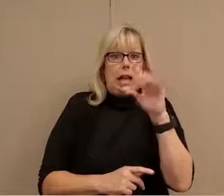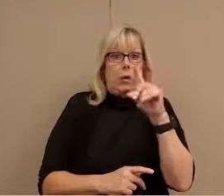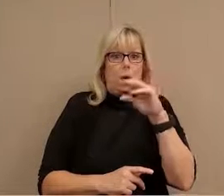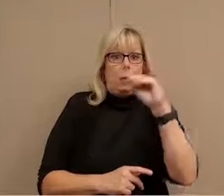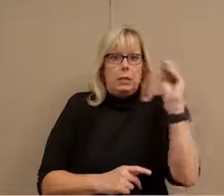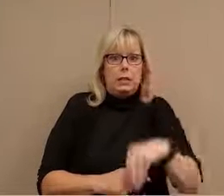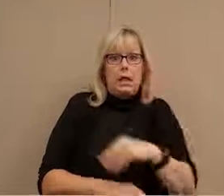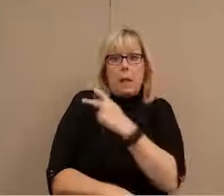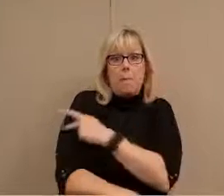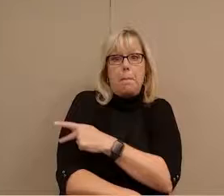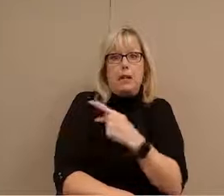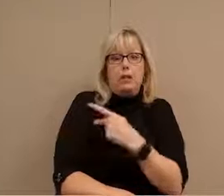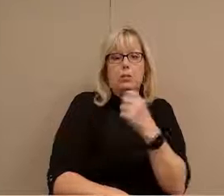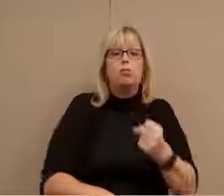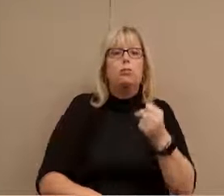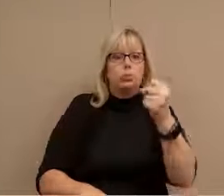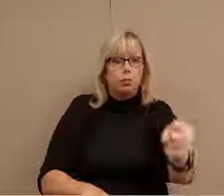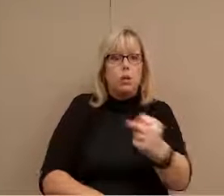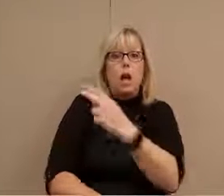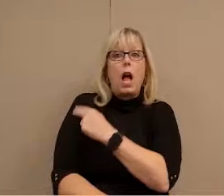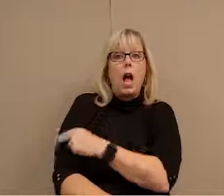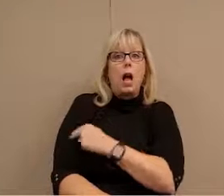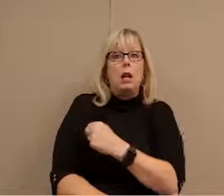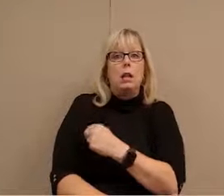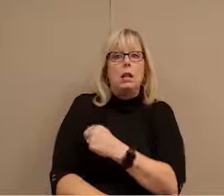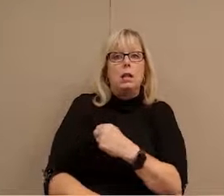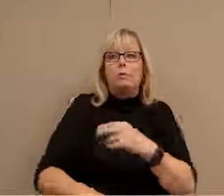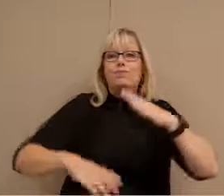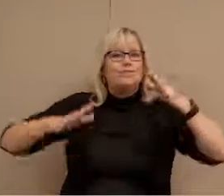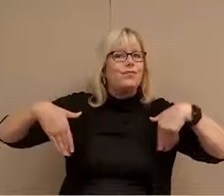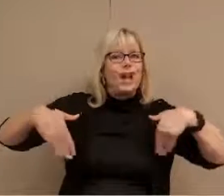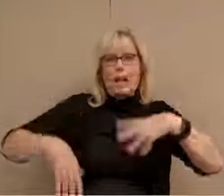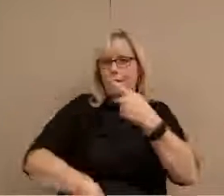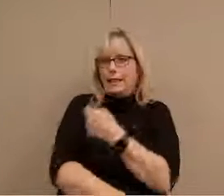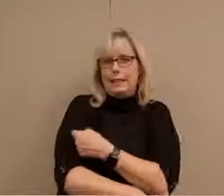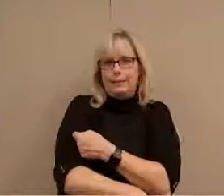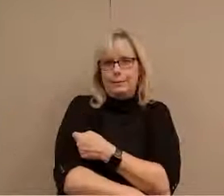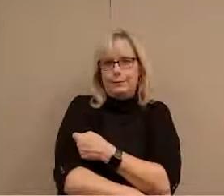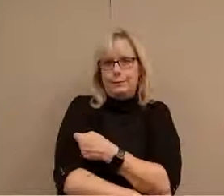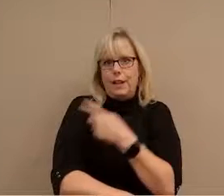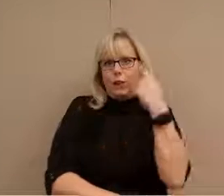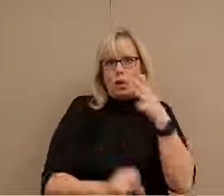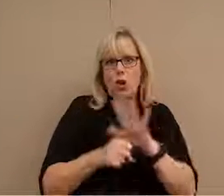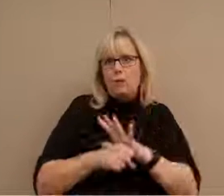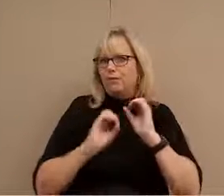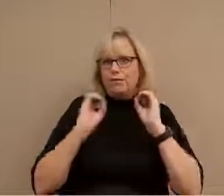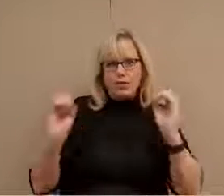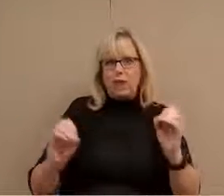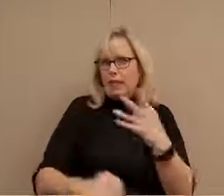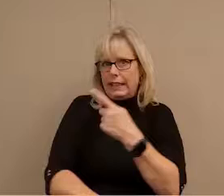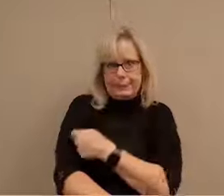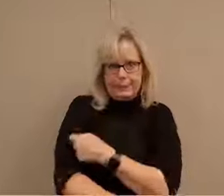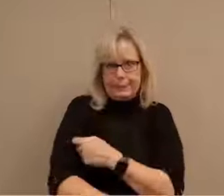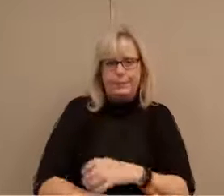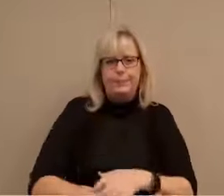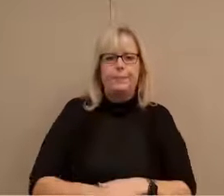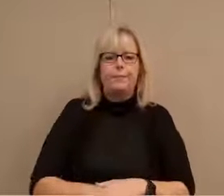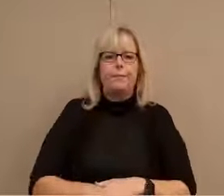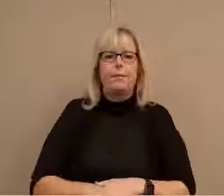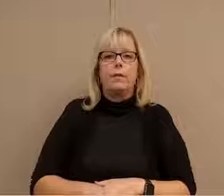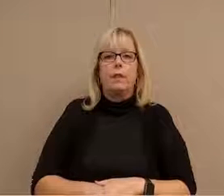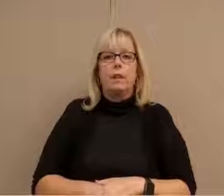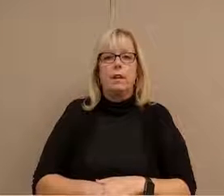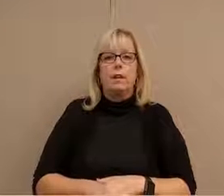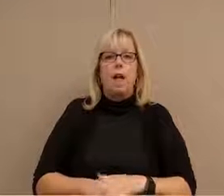91% of the patients that have been admitted to our hospital are unvaccinated for COVID. They've been admitted for COVID are unvaccinated.